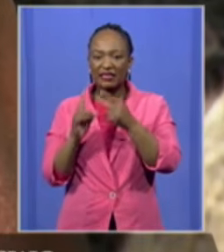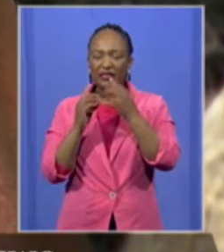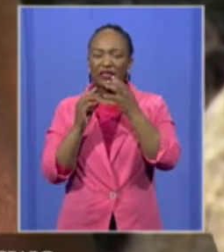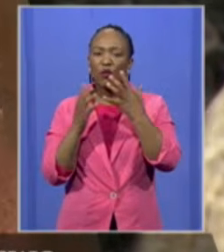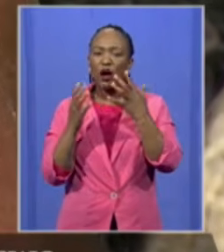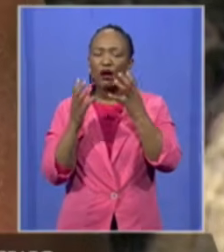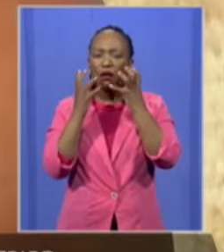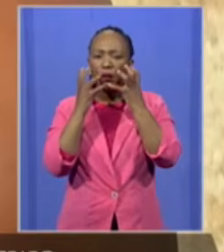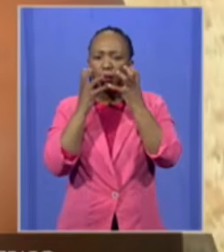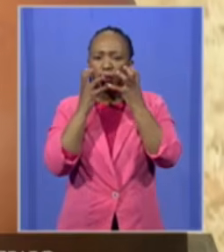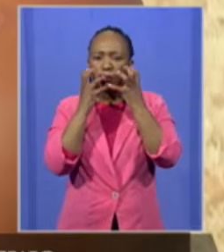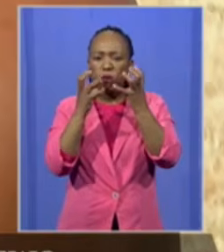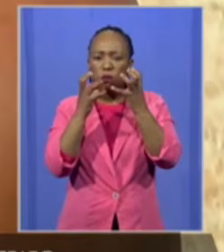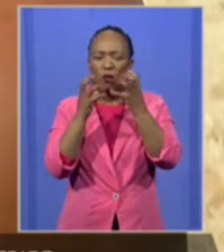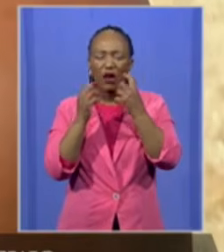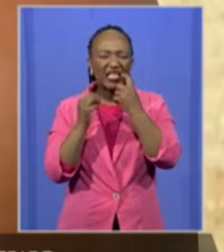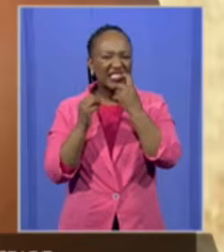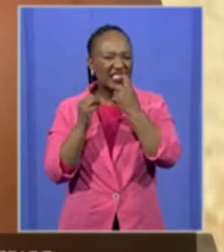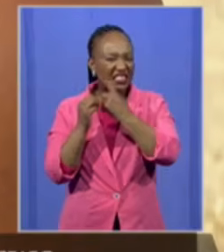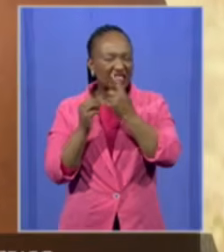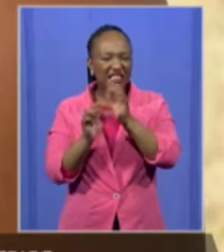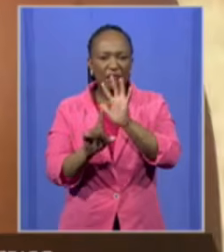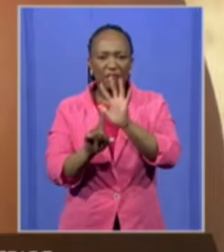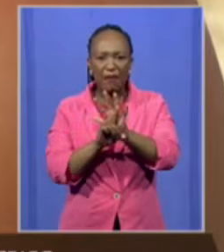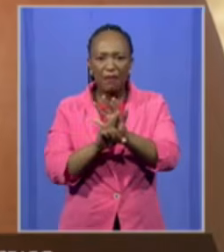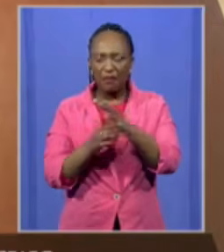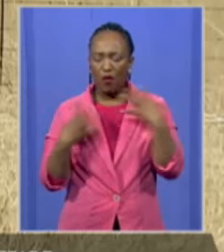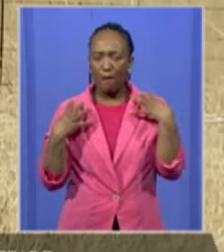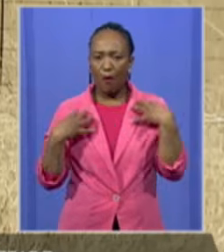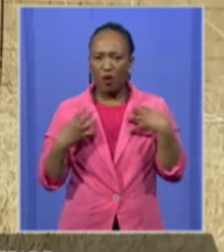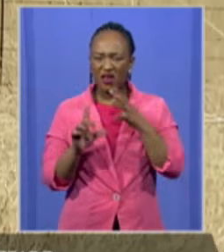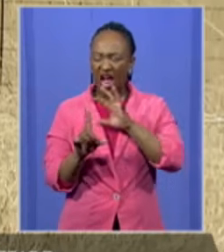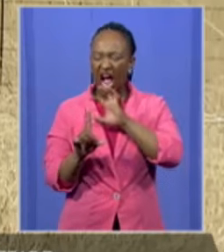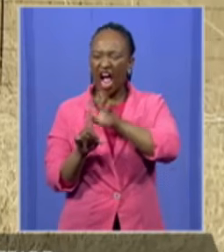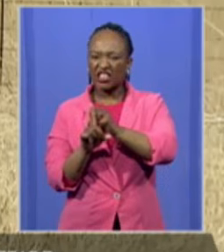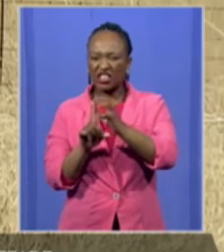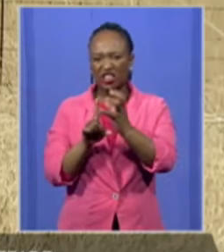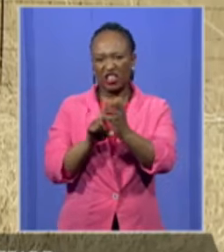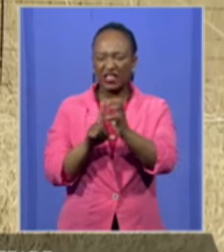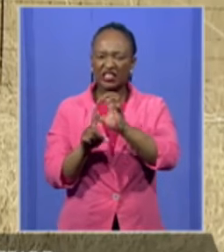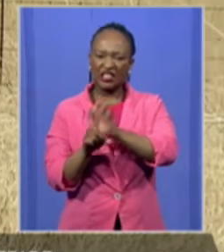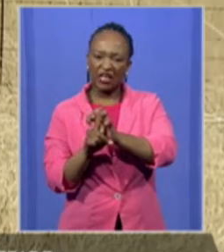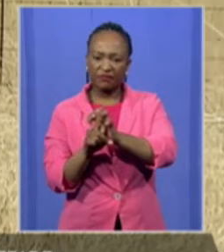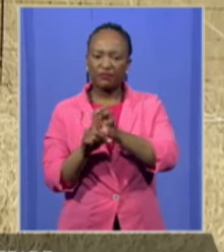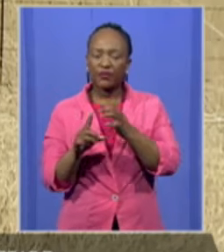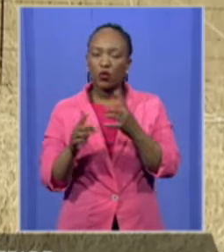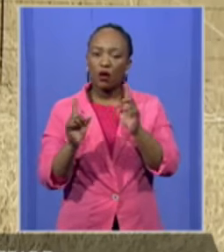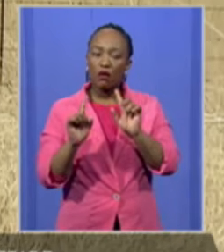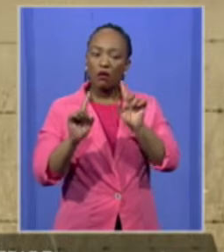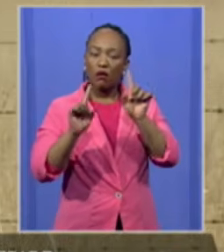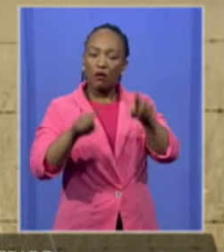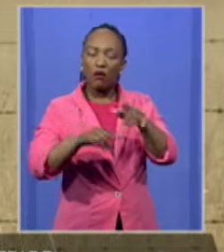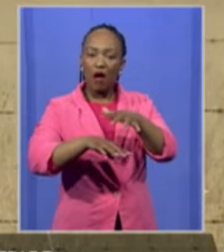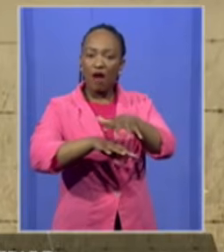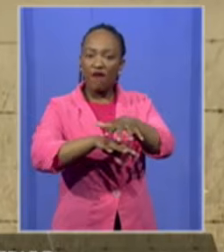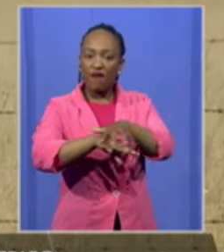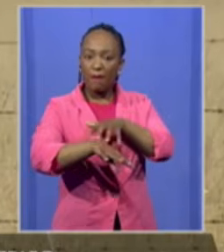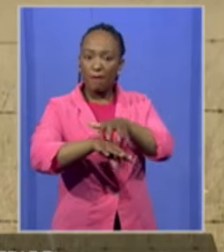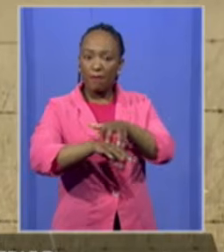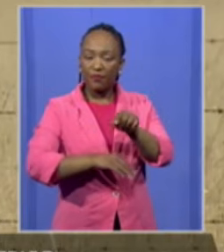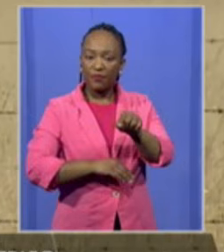a le maqeba mmeleng. Nkomo o fihlile polasing ya matokomane e pakeng tsa Beltfontein le Hoopstad ka